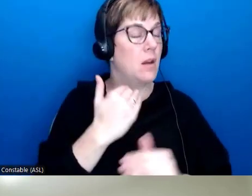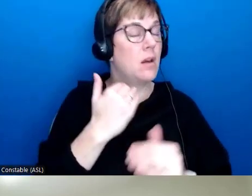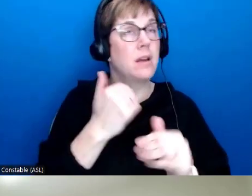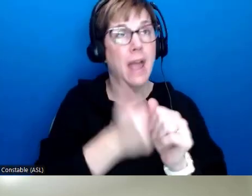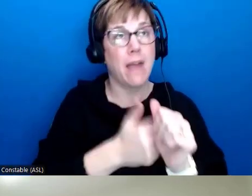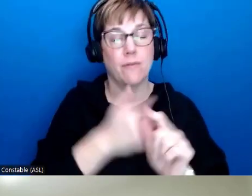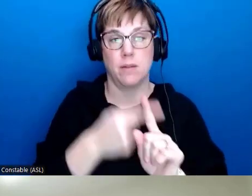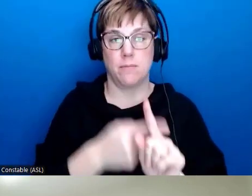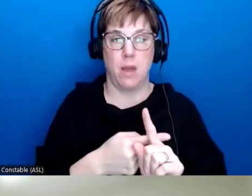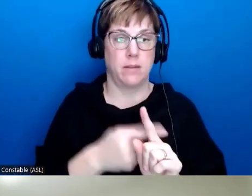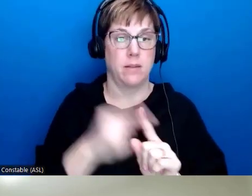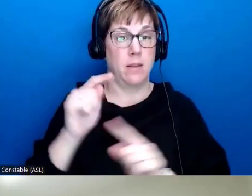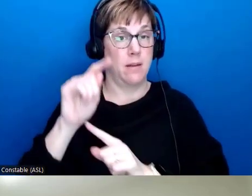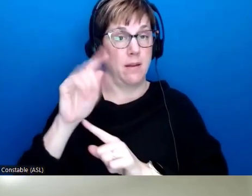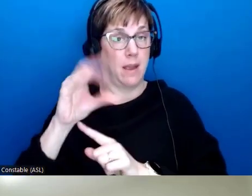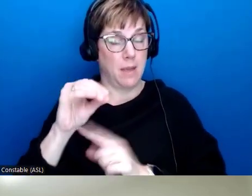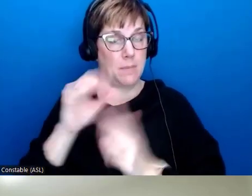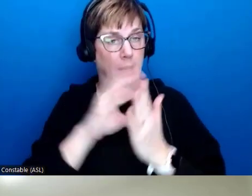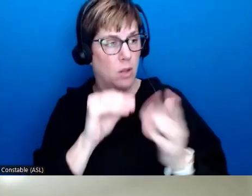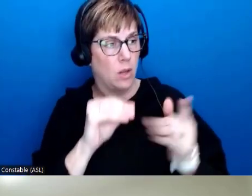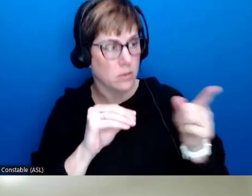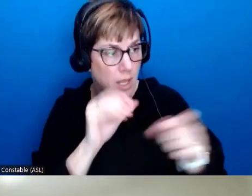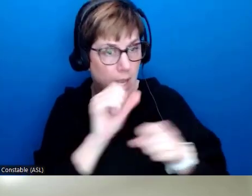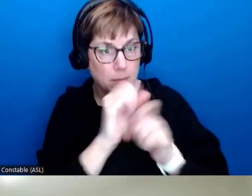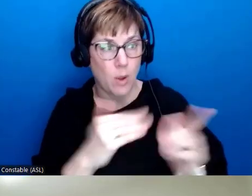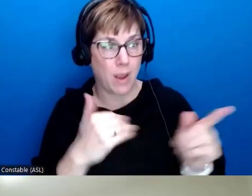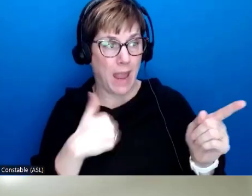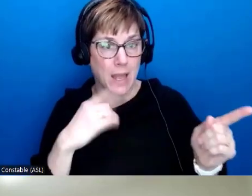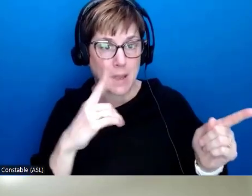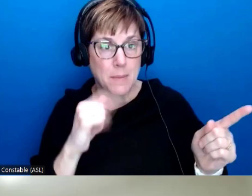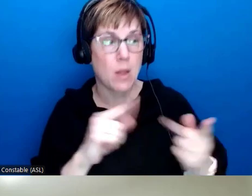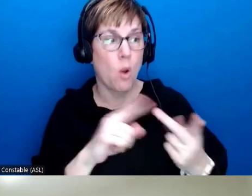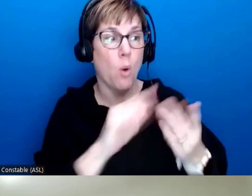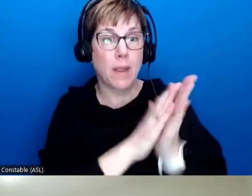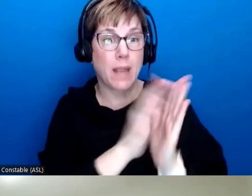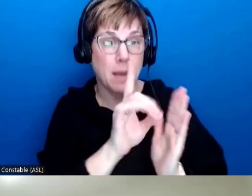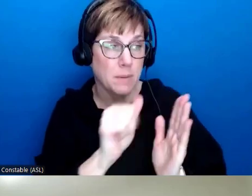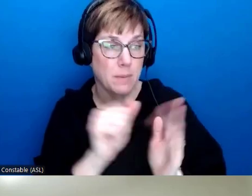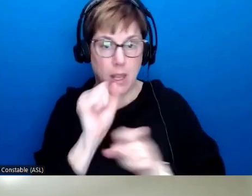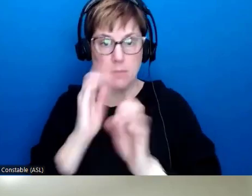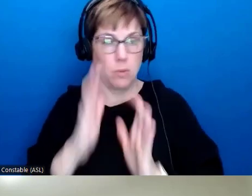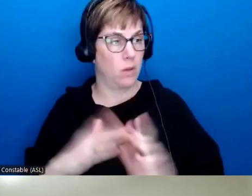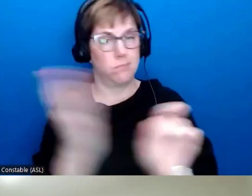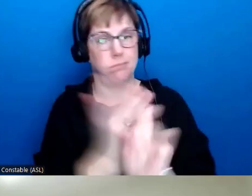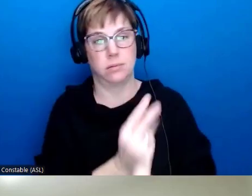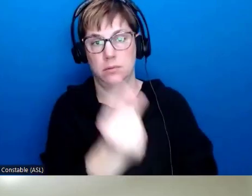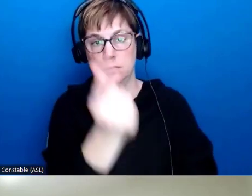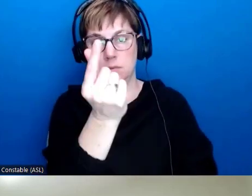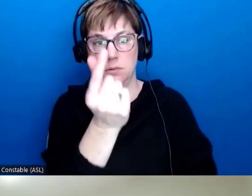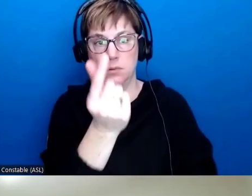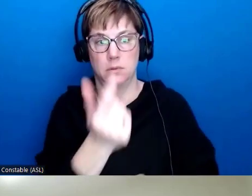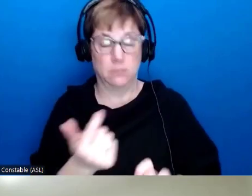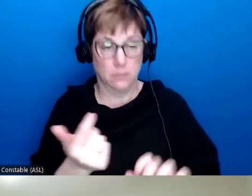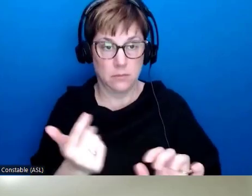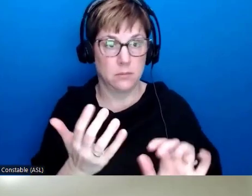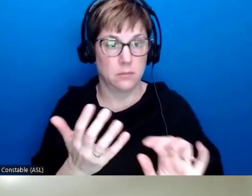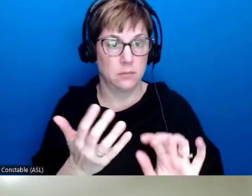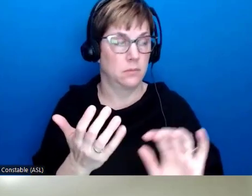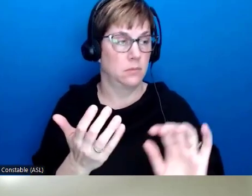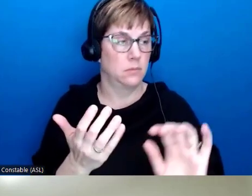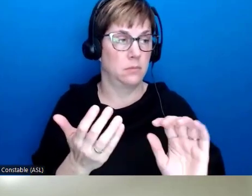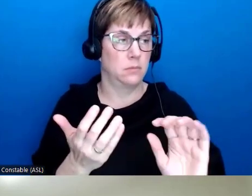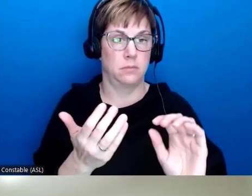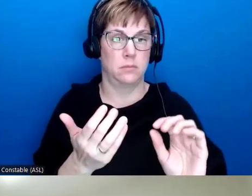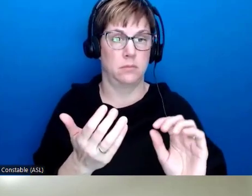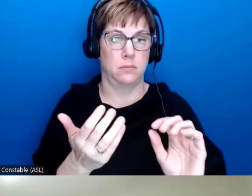is either has a disability or has become disabled, and that employer immediately just terminates that employee, and then